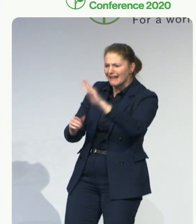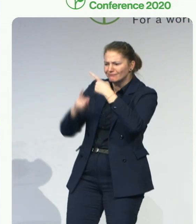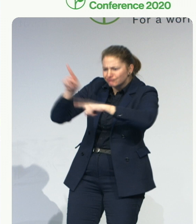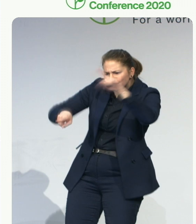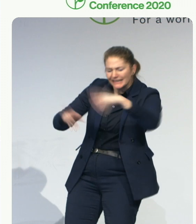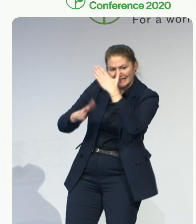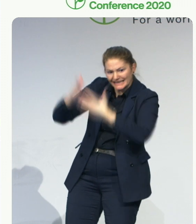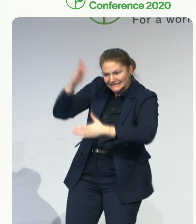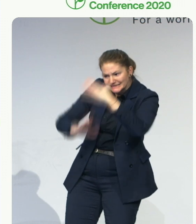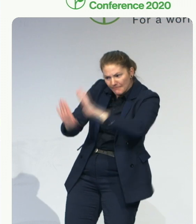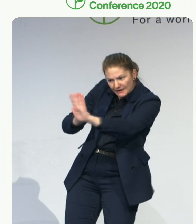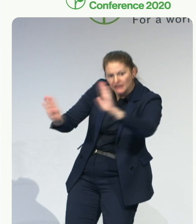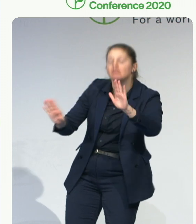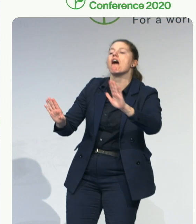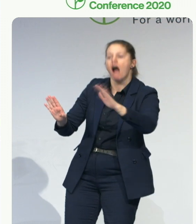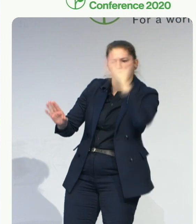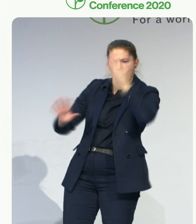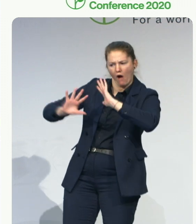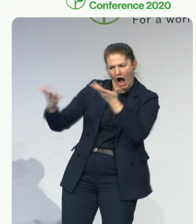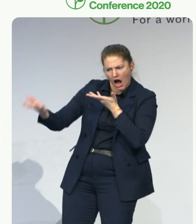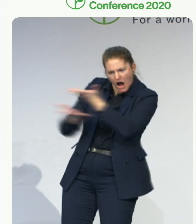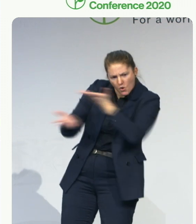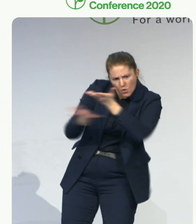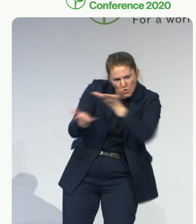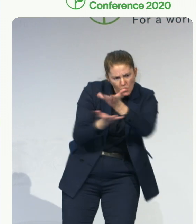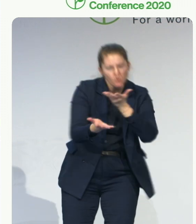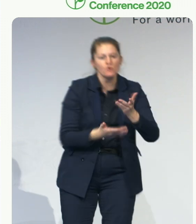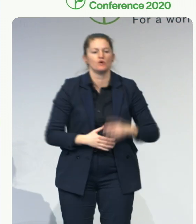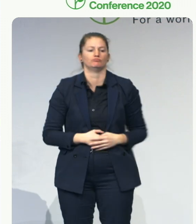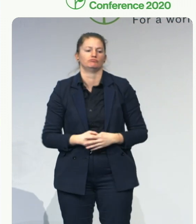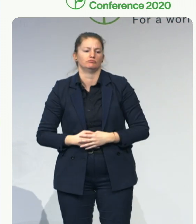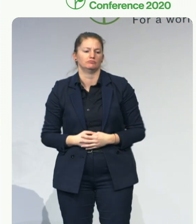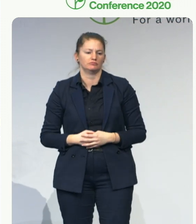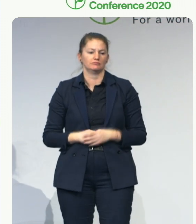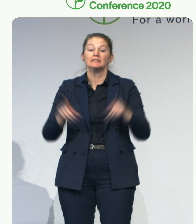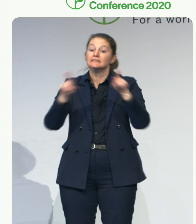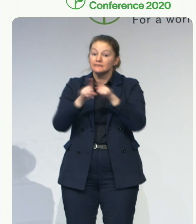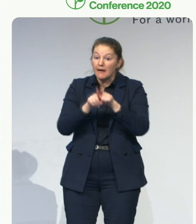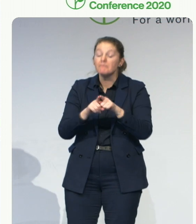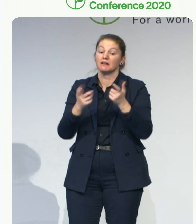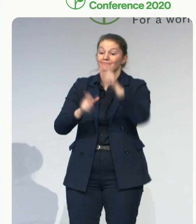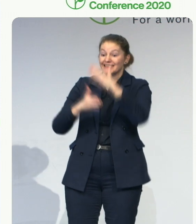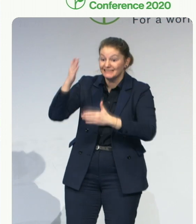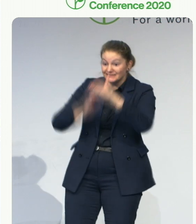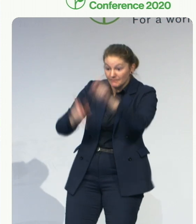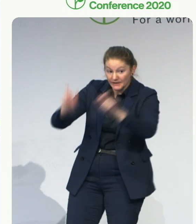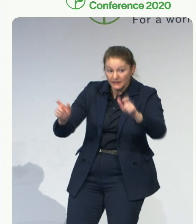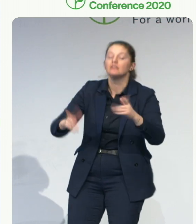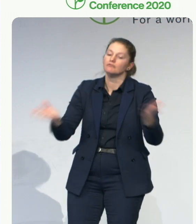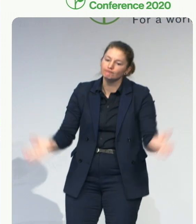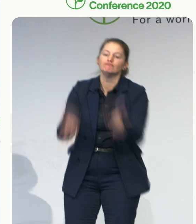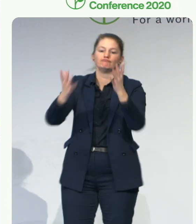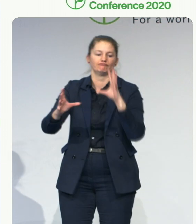Internationally, the Zero project will continue to build on its strengths and develop them further. We